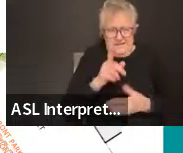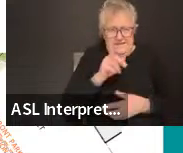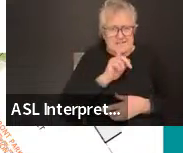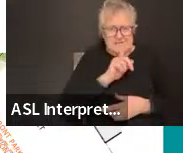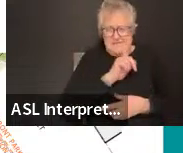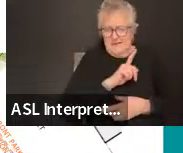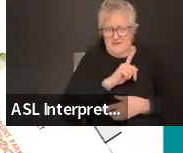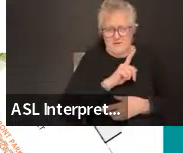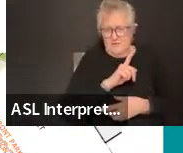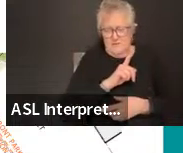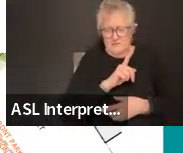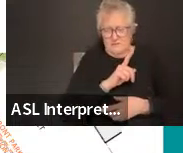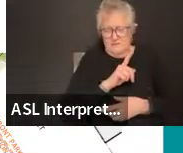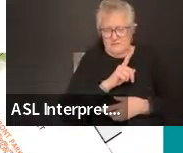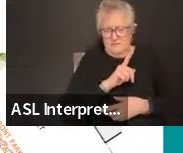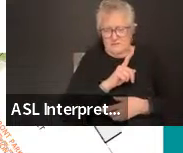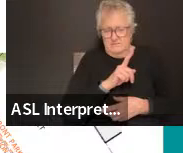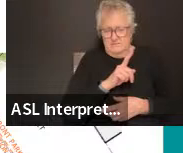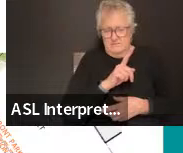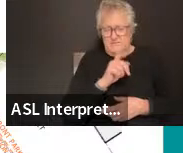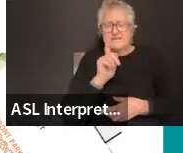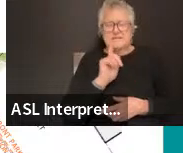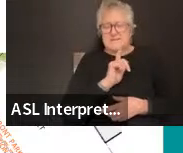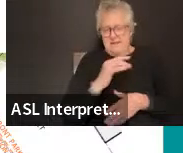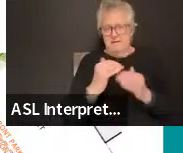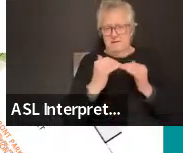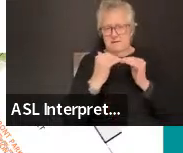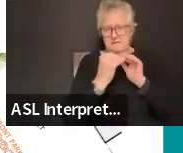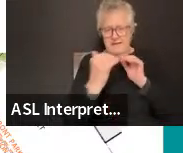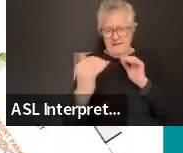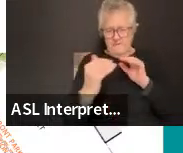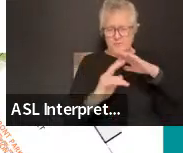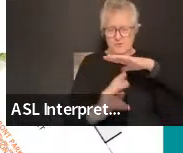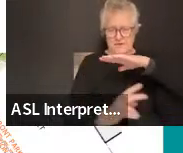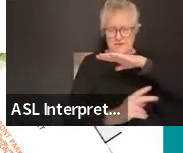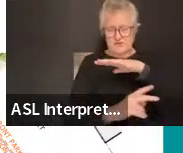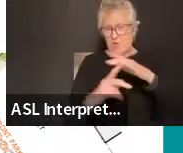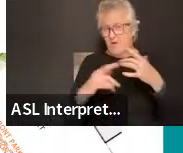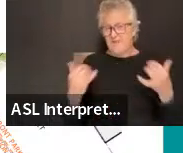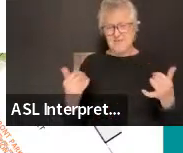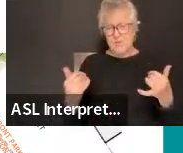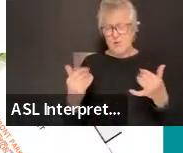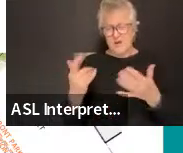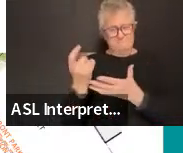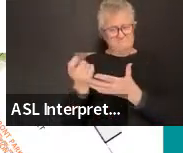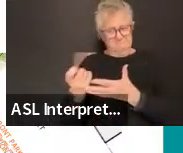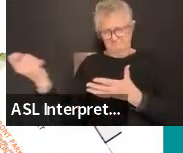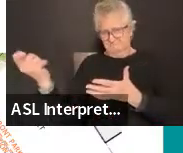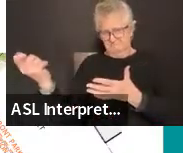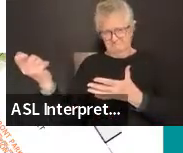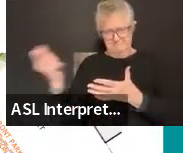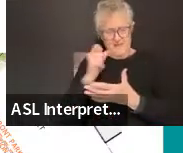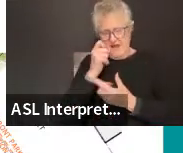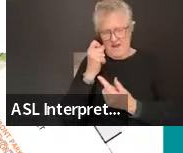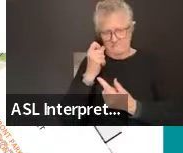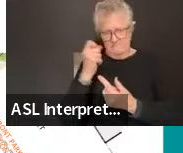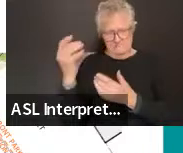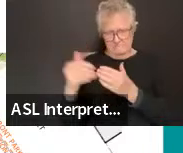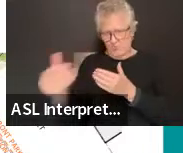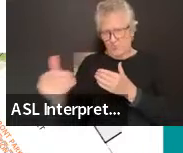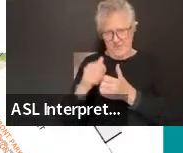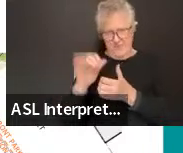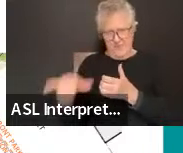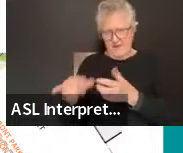bridge. So at this point, we're not carrying that forward, but we're still collecting information. So it's